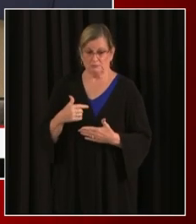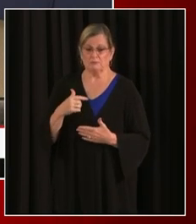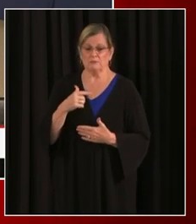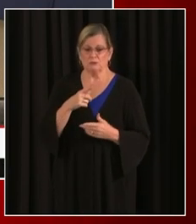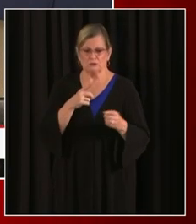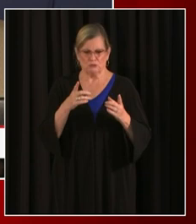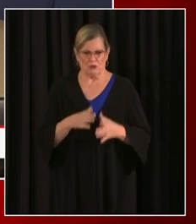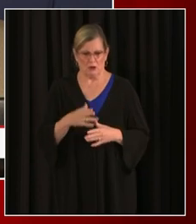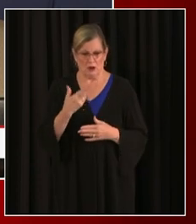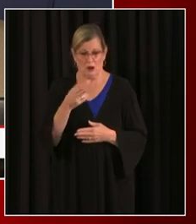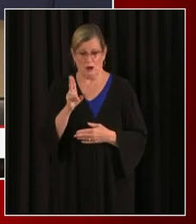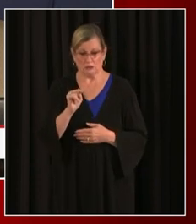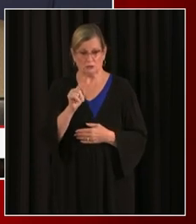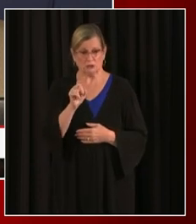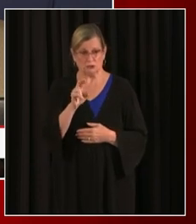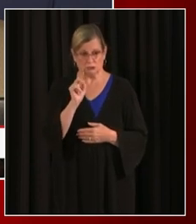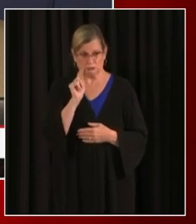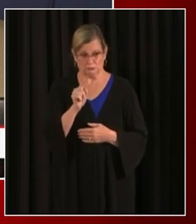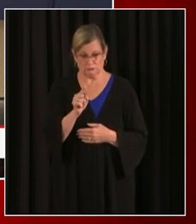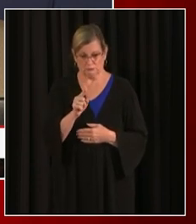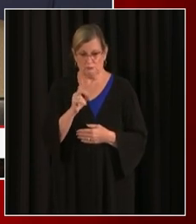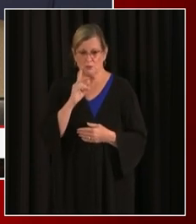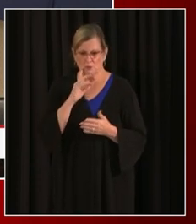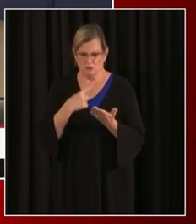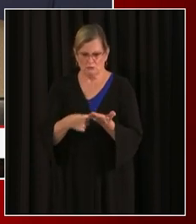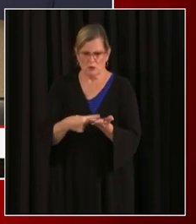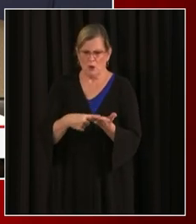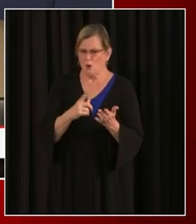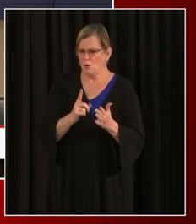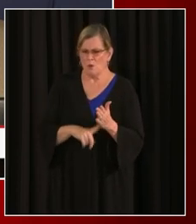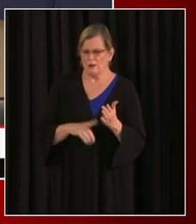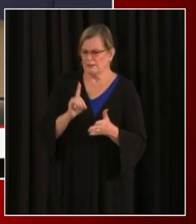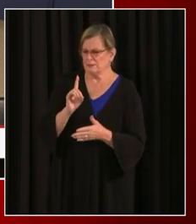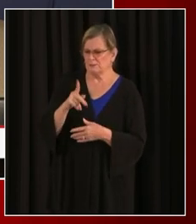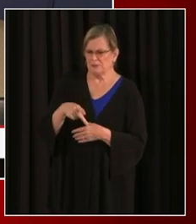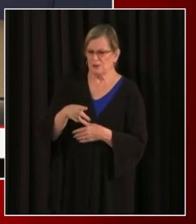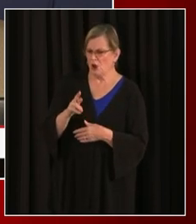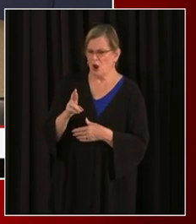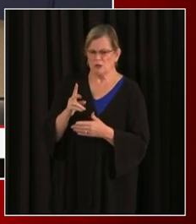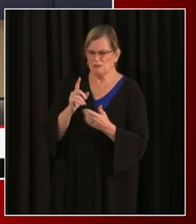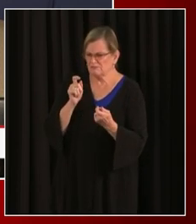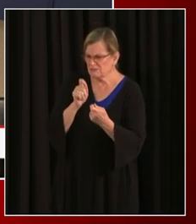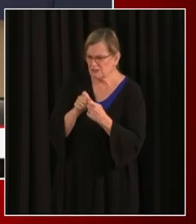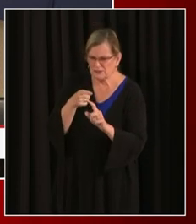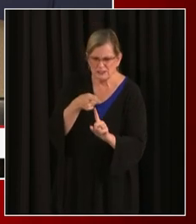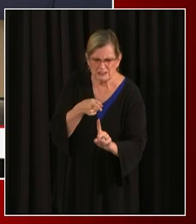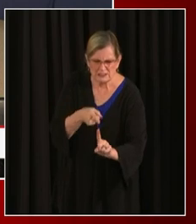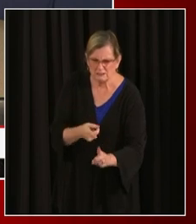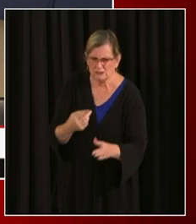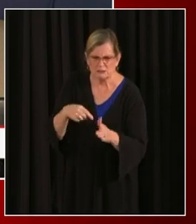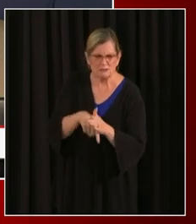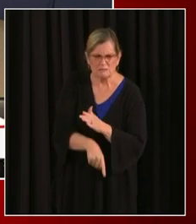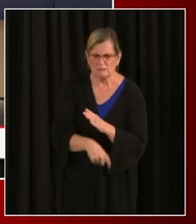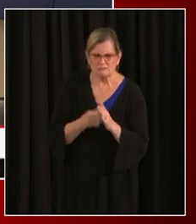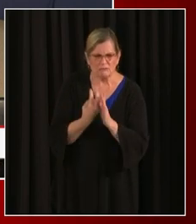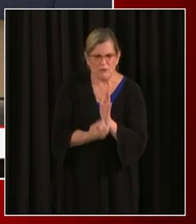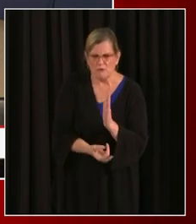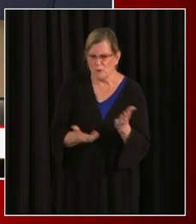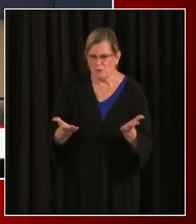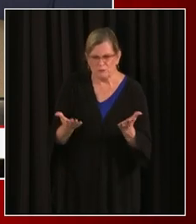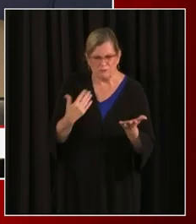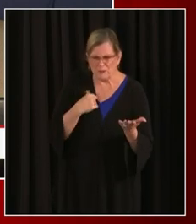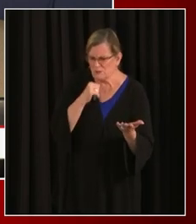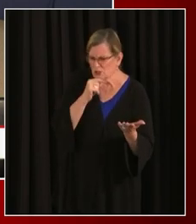Hunter will talk about what DPR is doing in more detail. But I'm not sure that